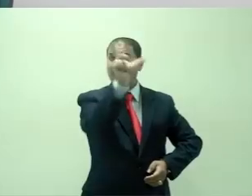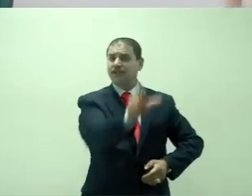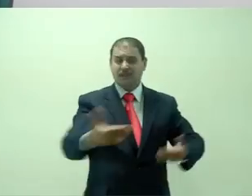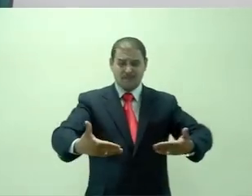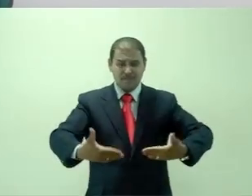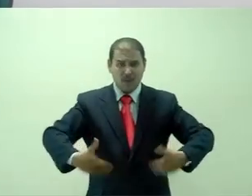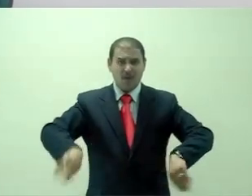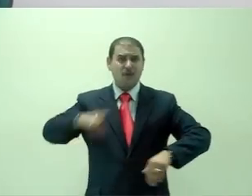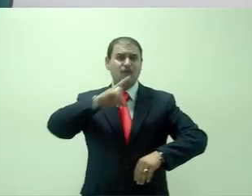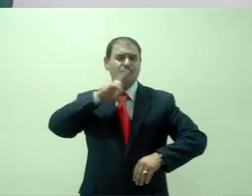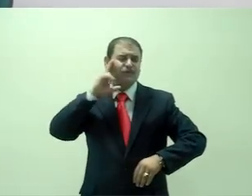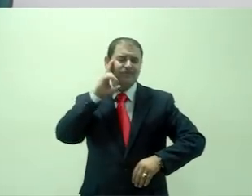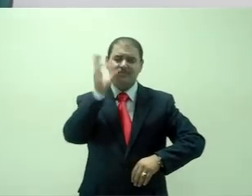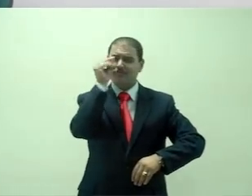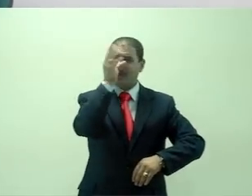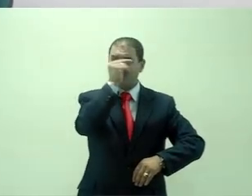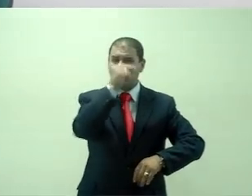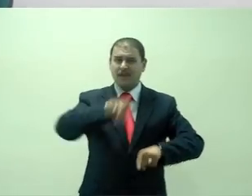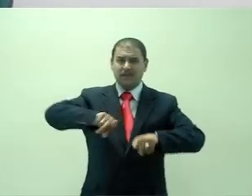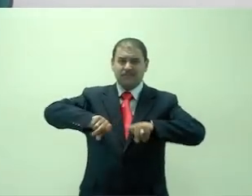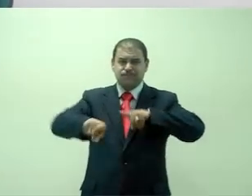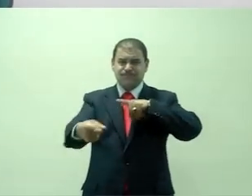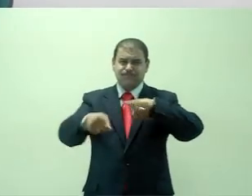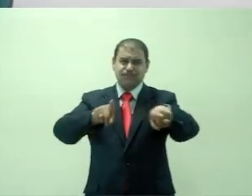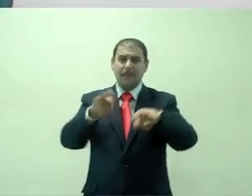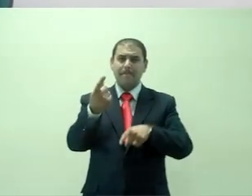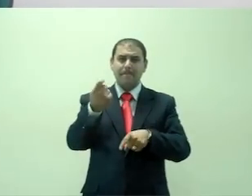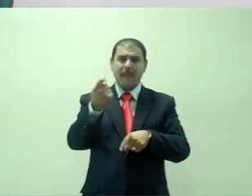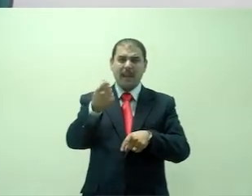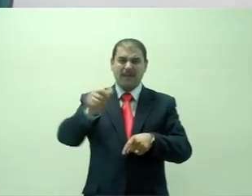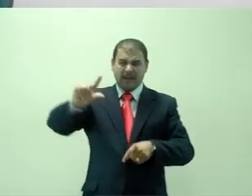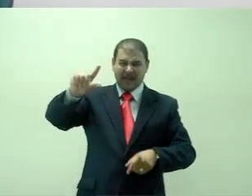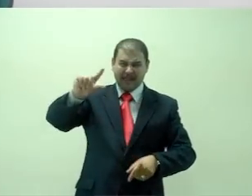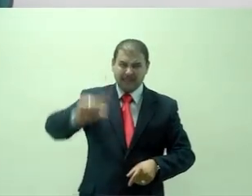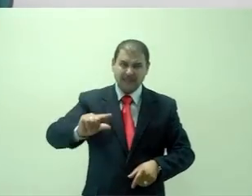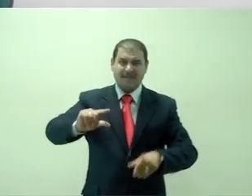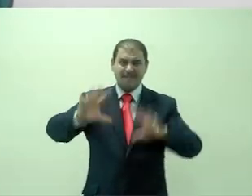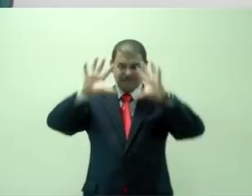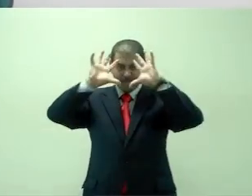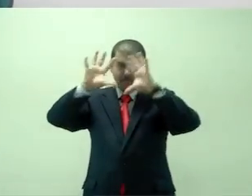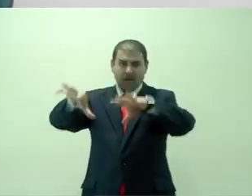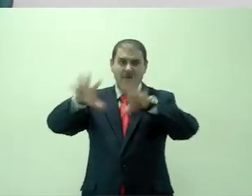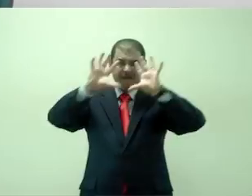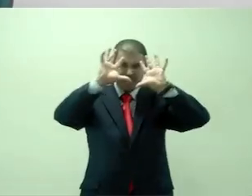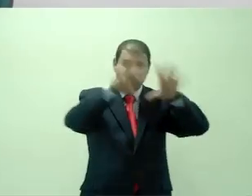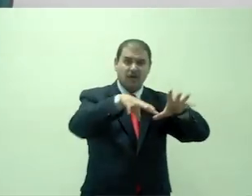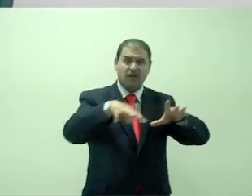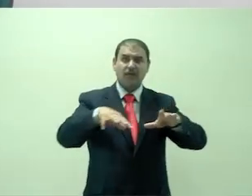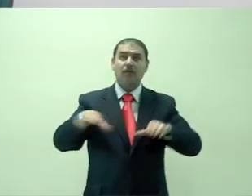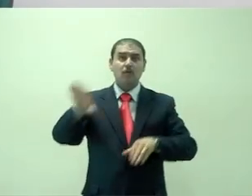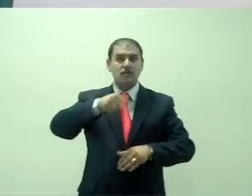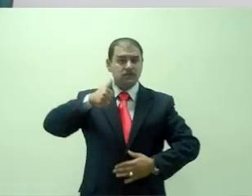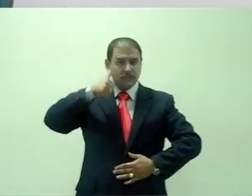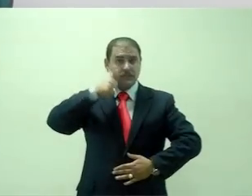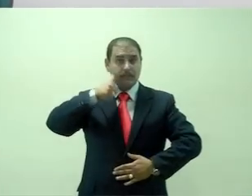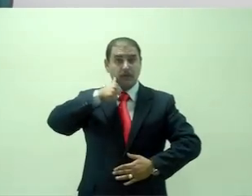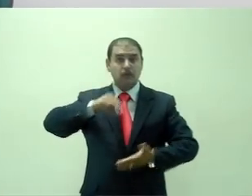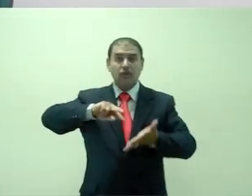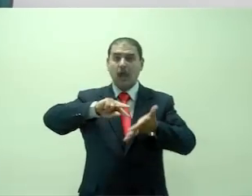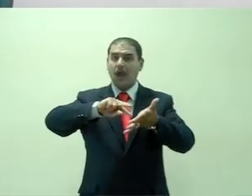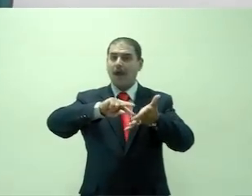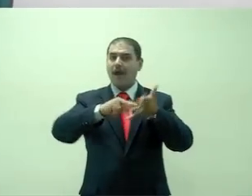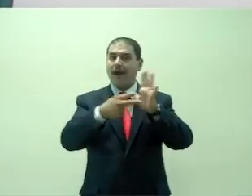inequality as a result of their marginalization. Mm-hmm. How can this risk be reduced, in your opinion? When we talk